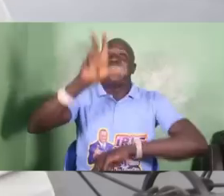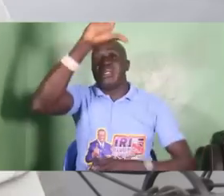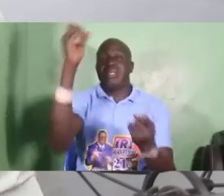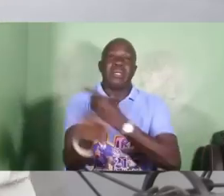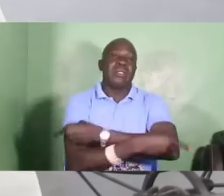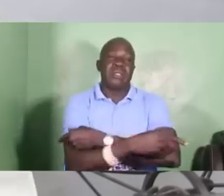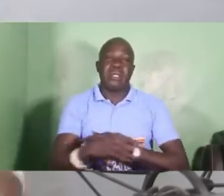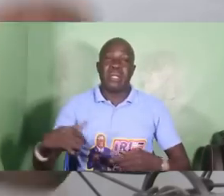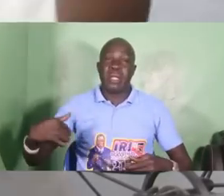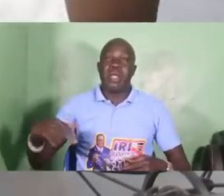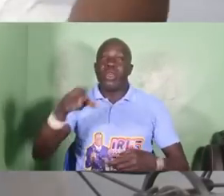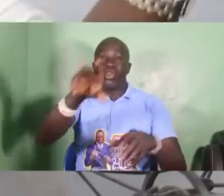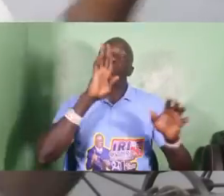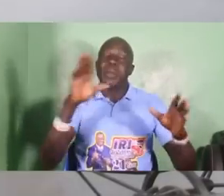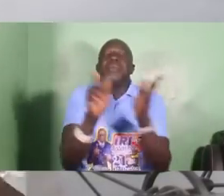After 3 days,